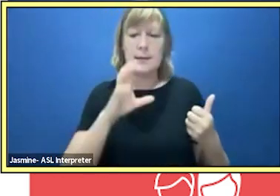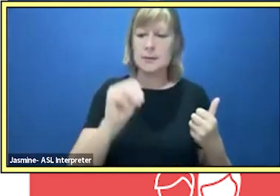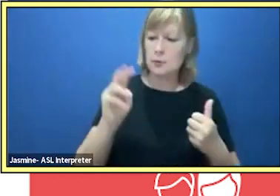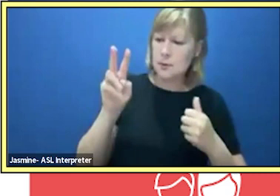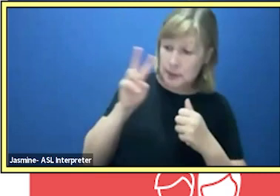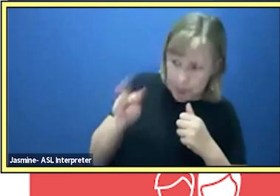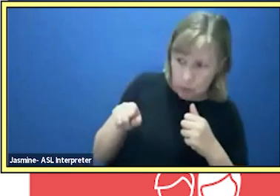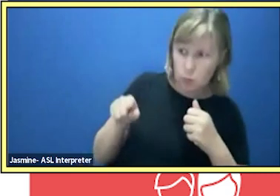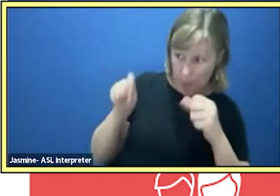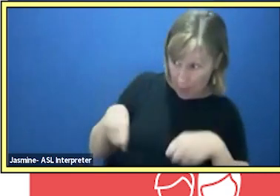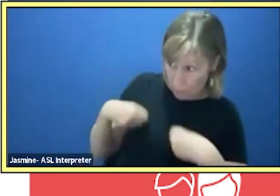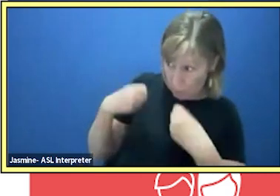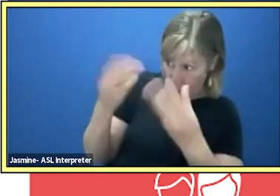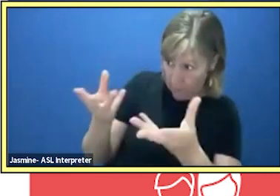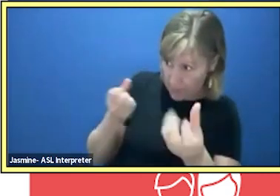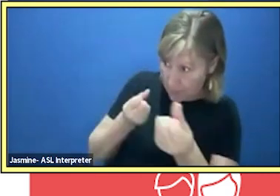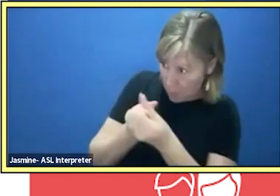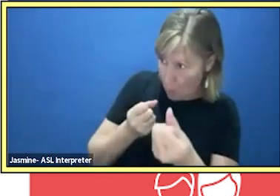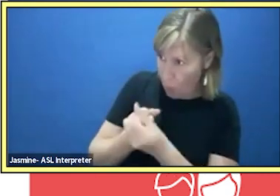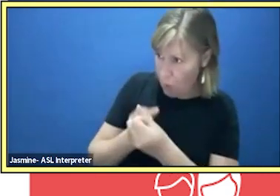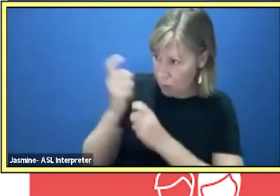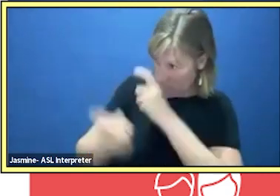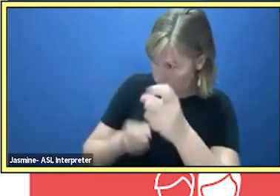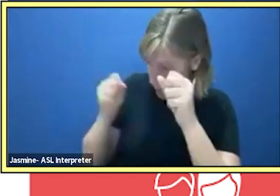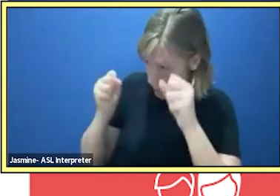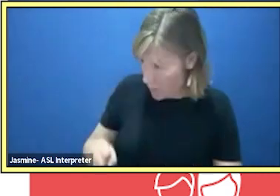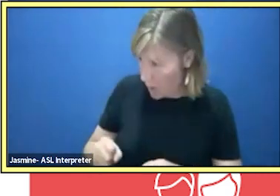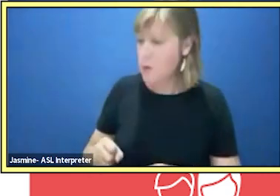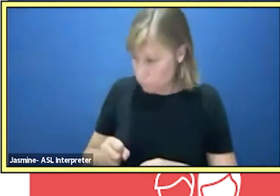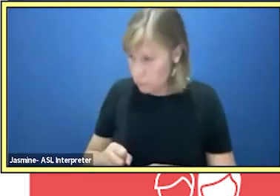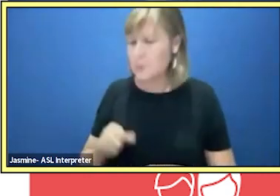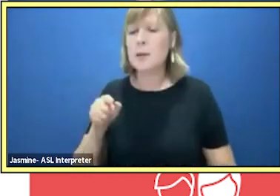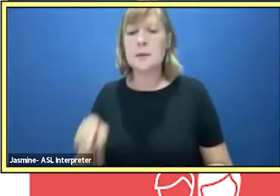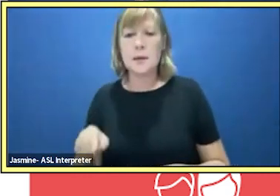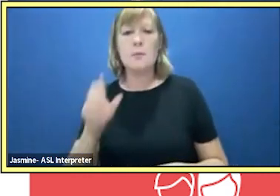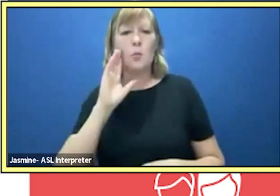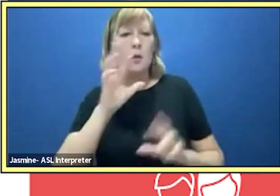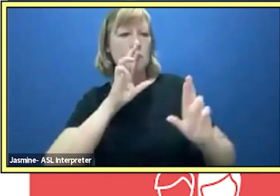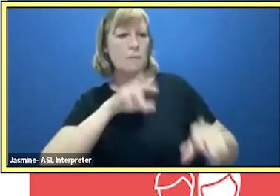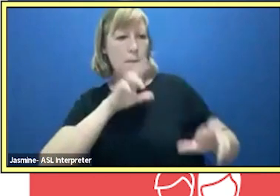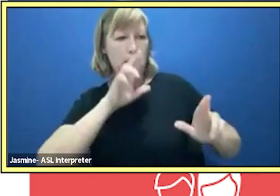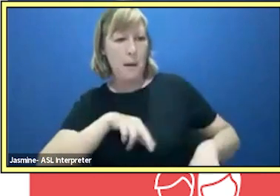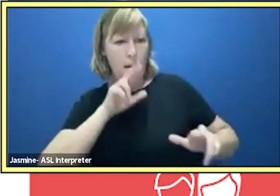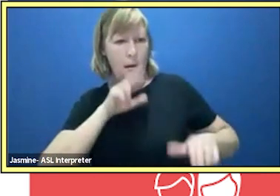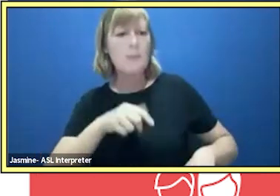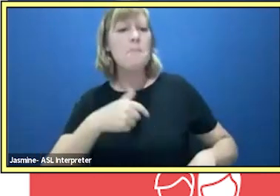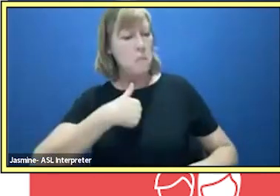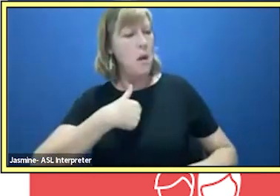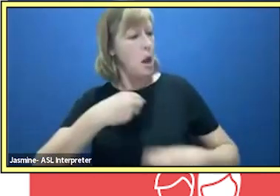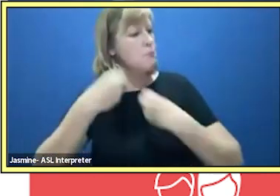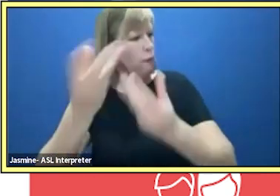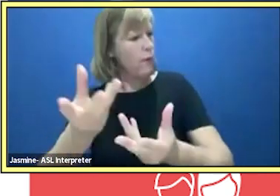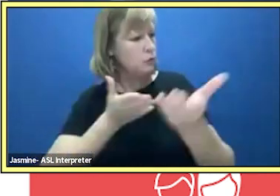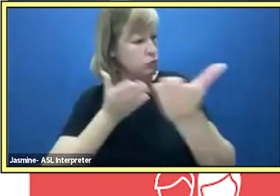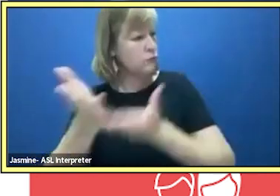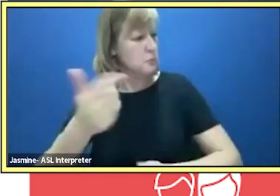provide, what they have to offer, and then respond to those referrals and let folks know whether they are able to